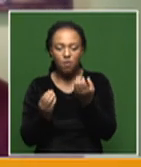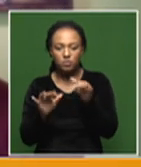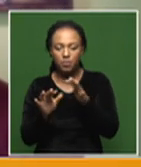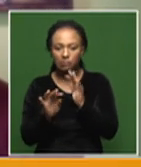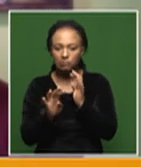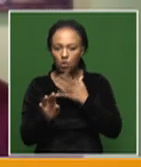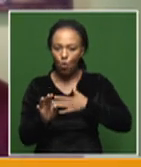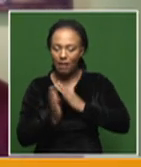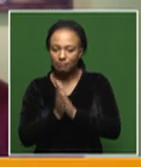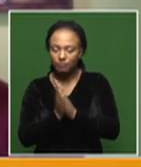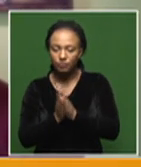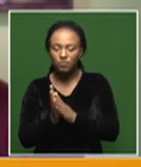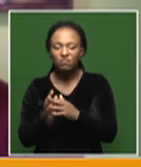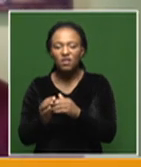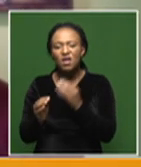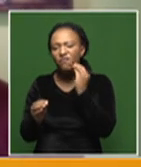share the details again of this auction.